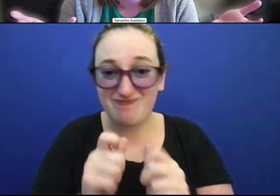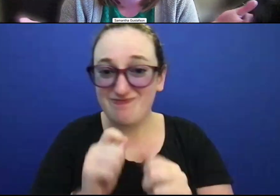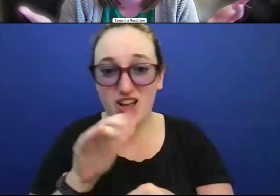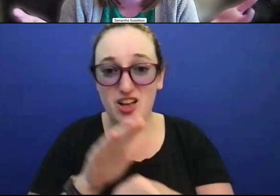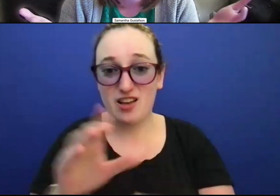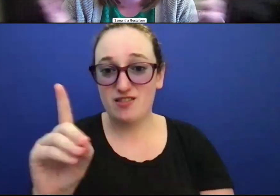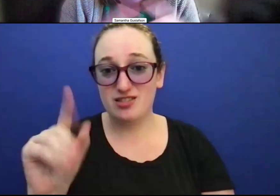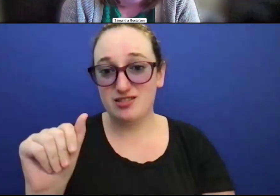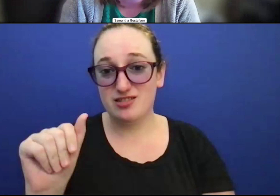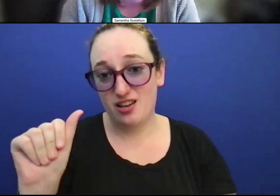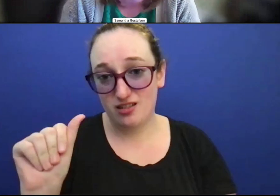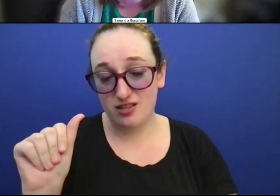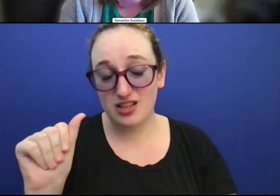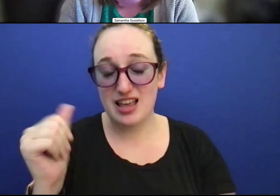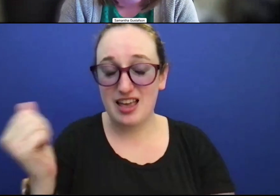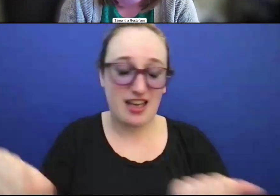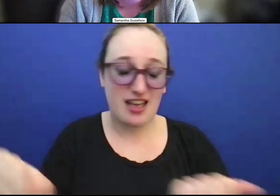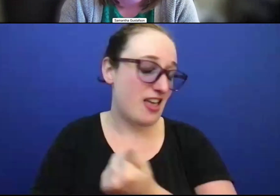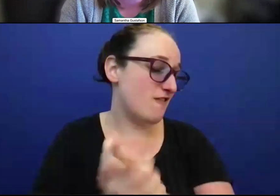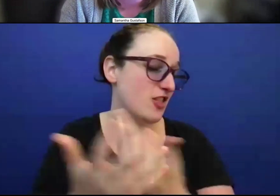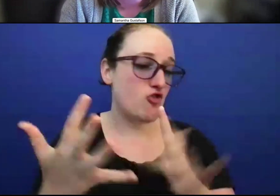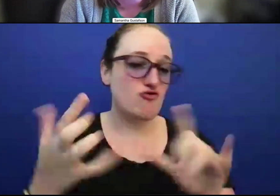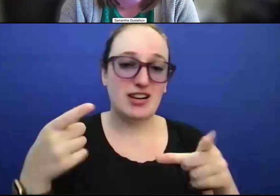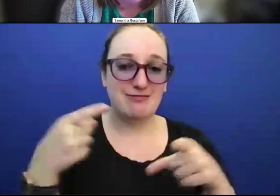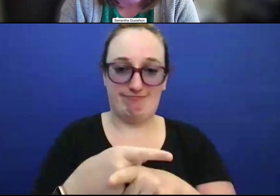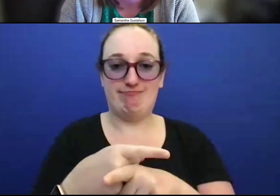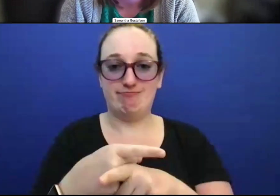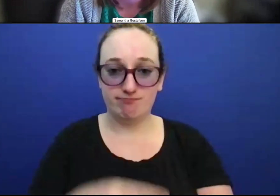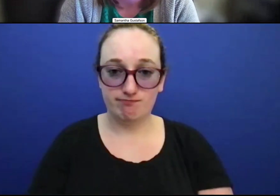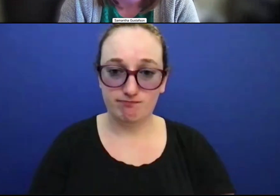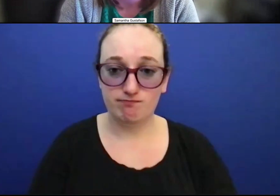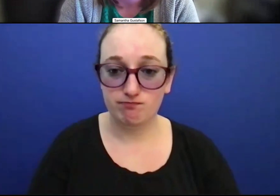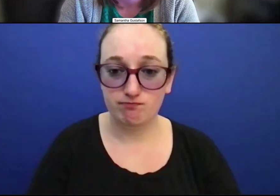to account for because everything was already so messy.